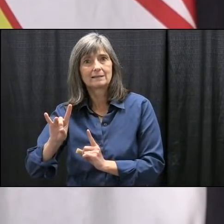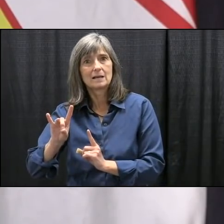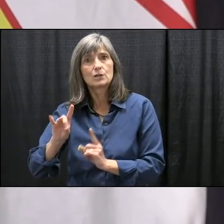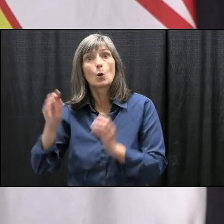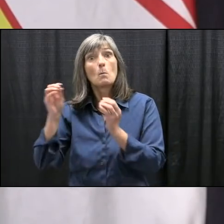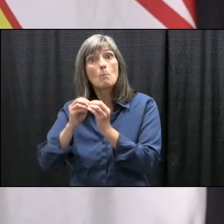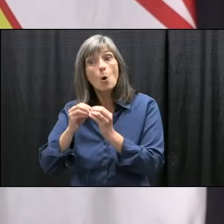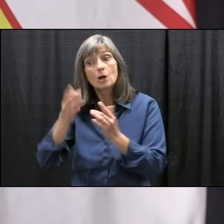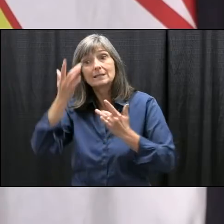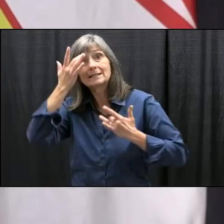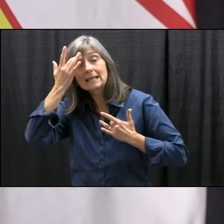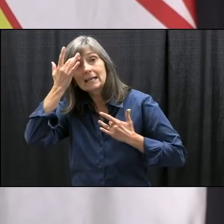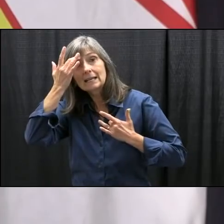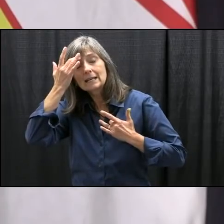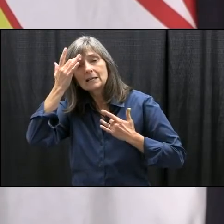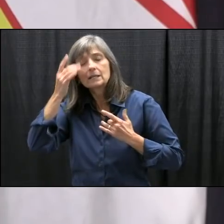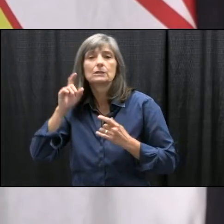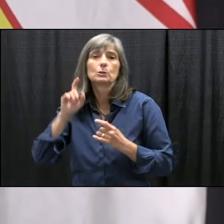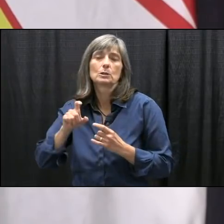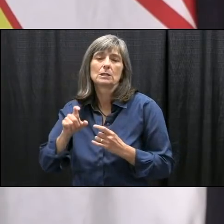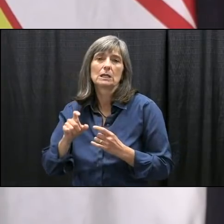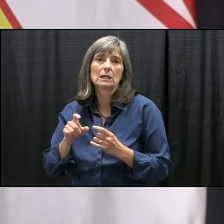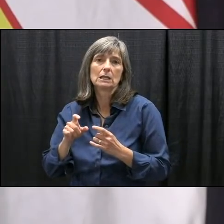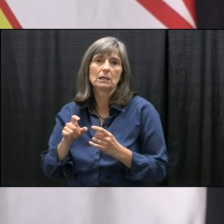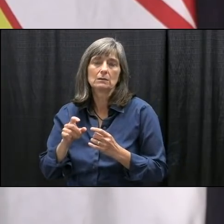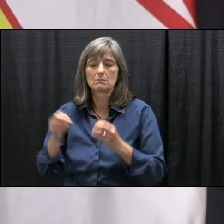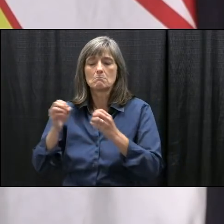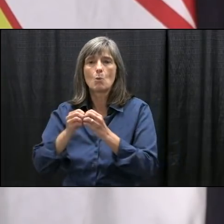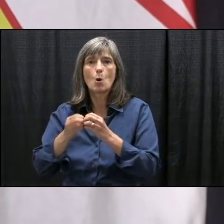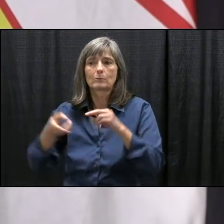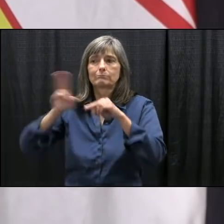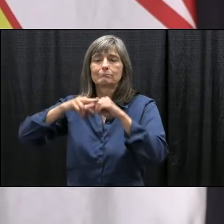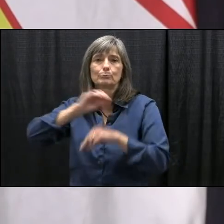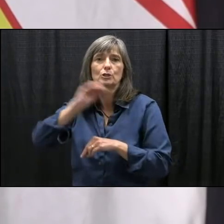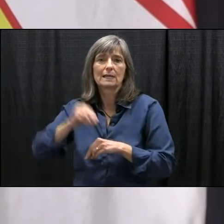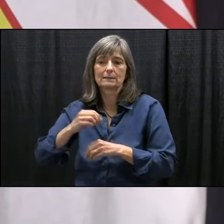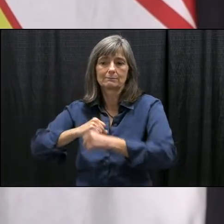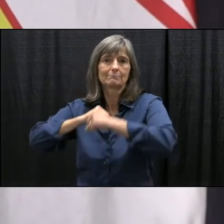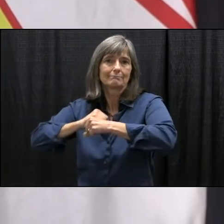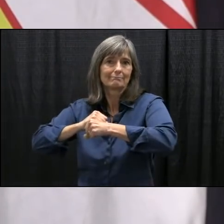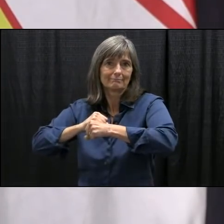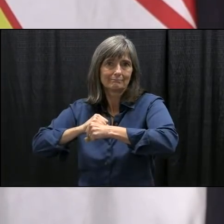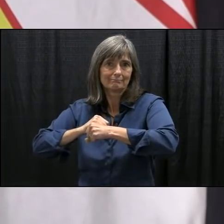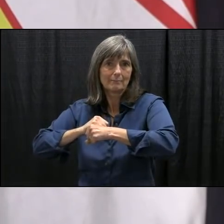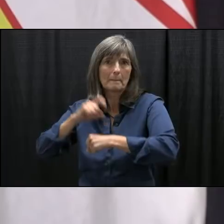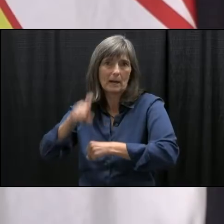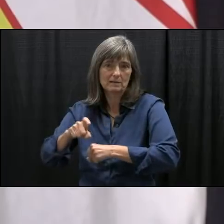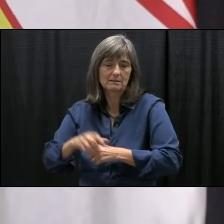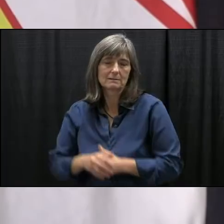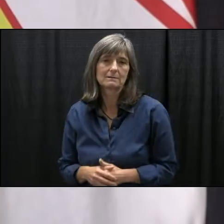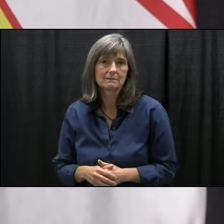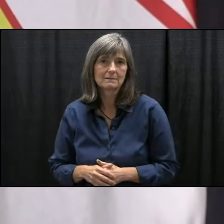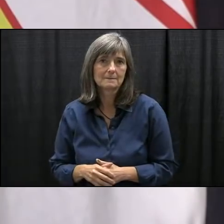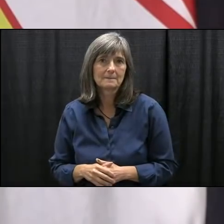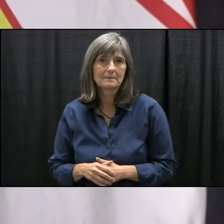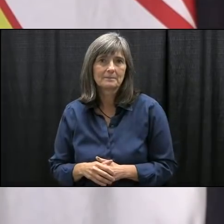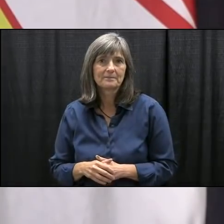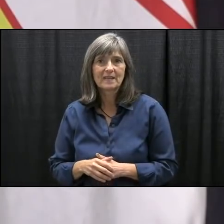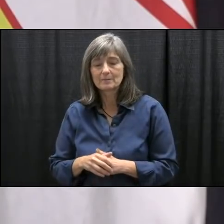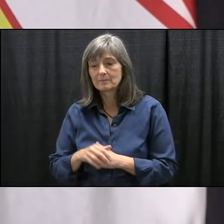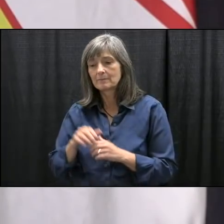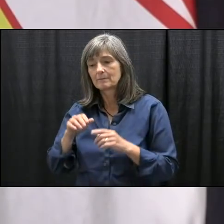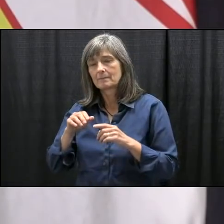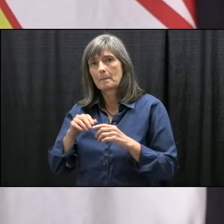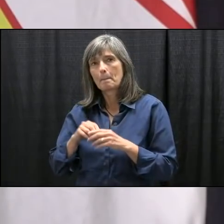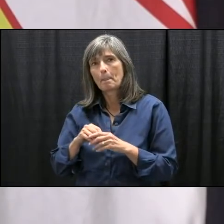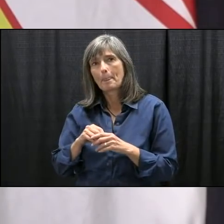more infections, you require a higher immunity threshold to make sure that the virus doesn't propagate within